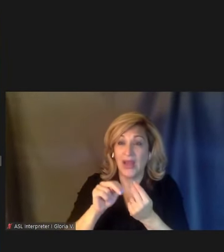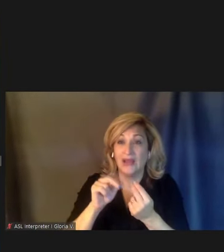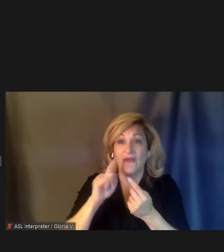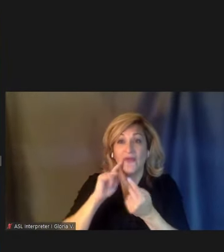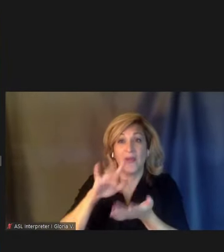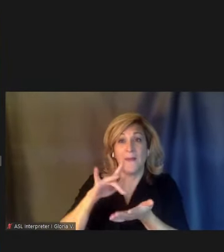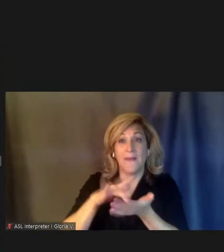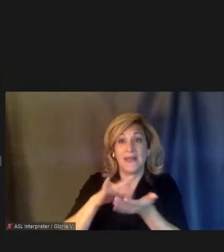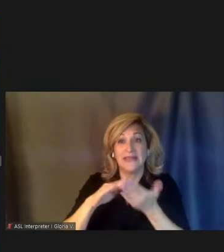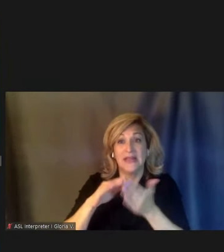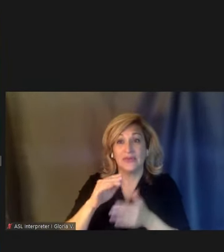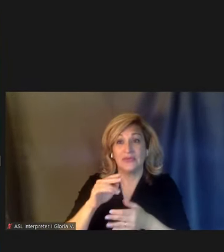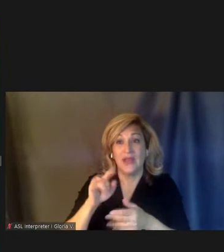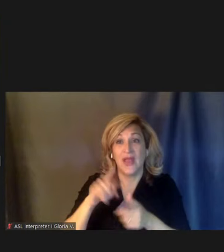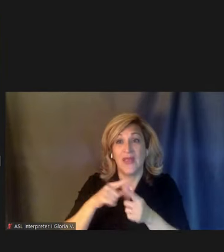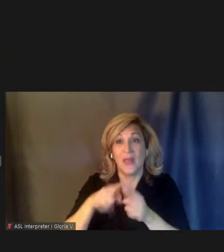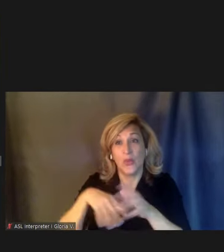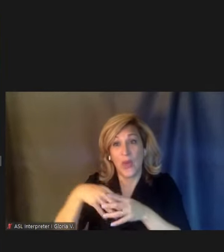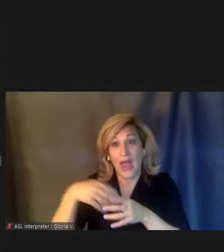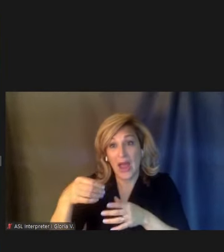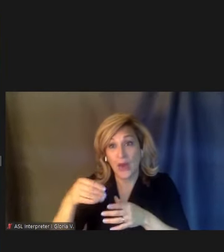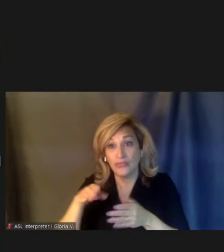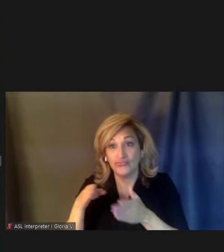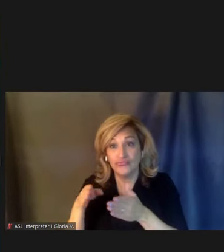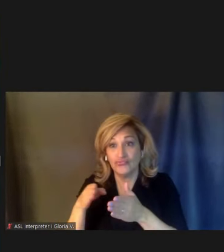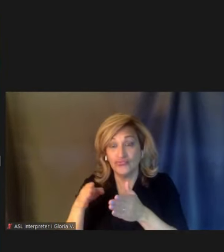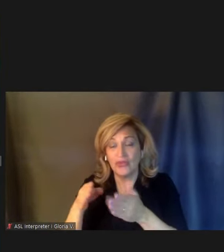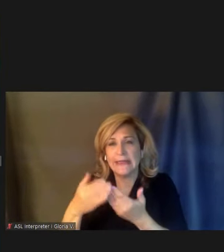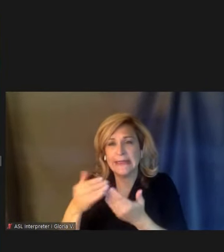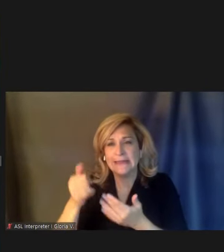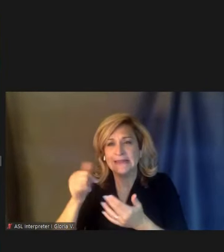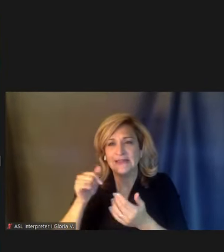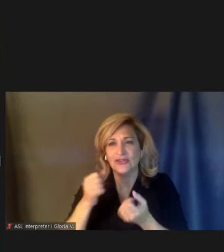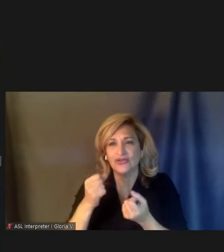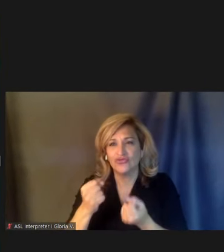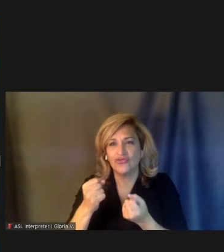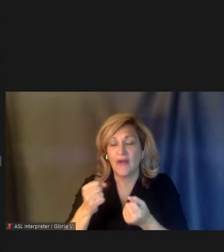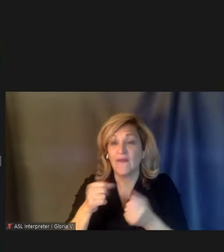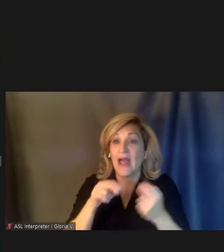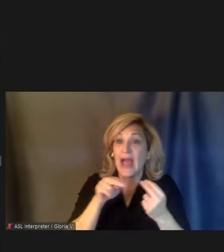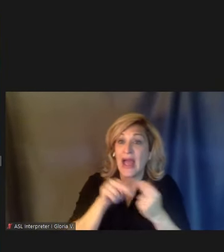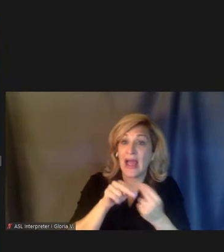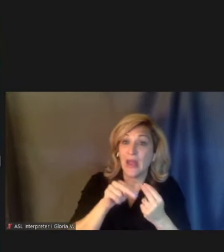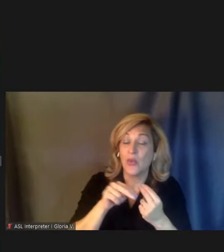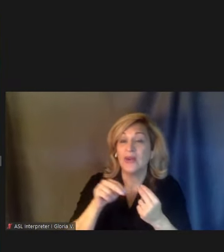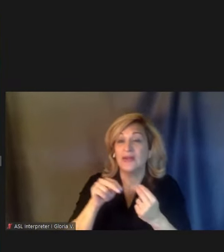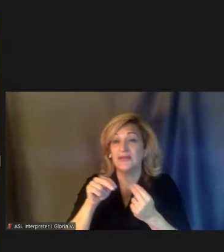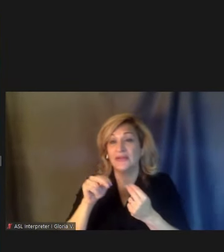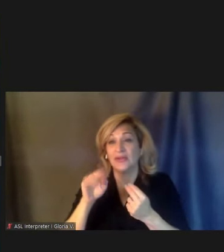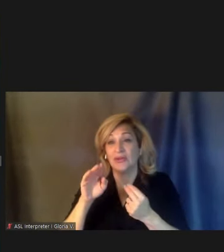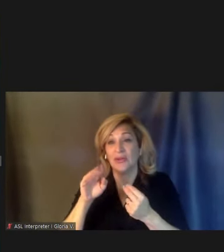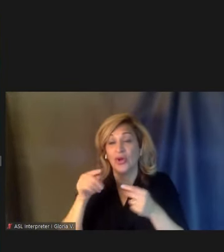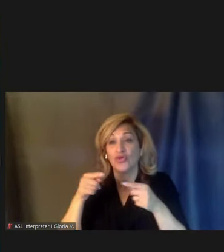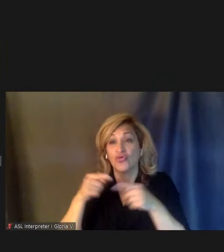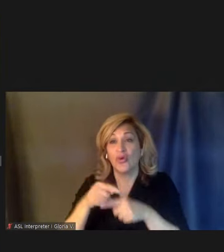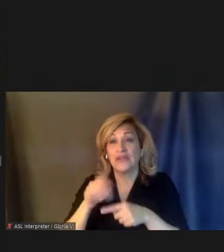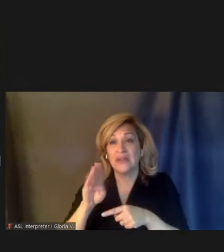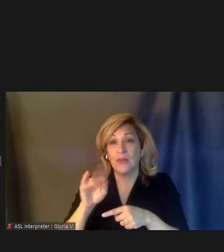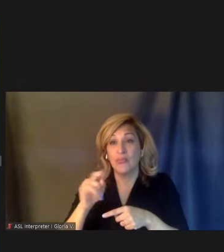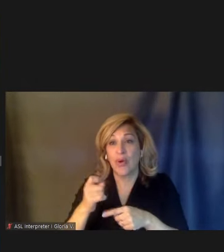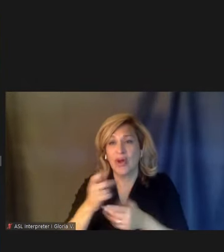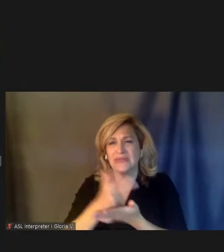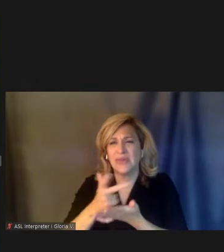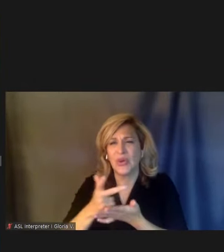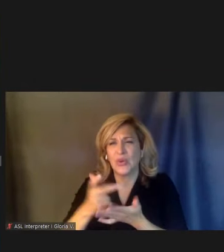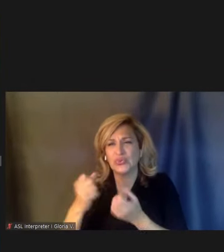streets are pretty easy to drive on. All the other highways, the BQE, the Cross Bronx, they're all parking lots during the day, and the local streets are